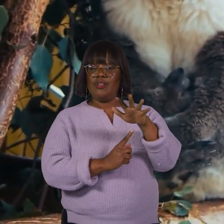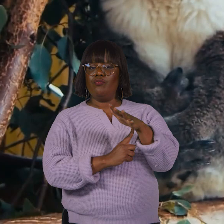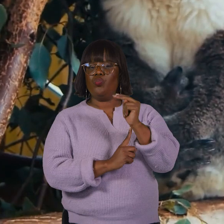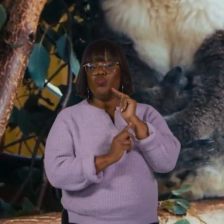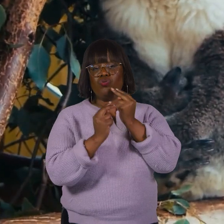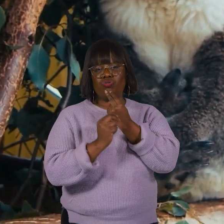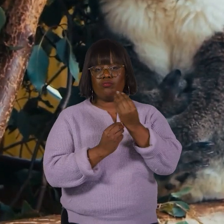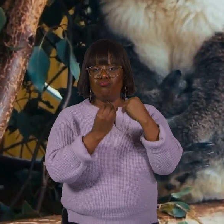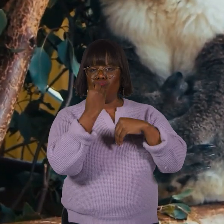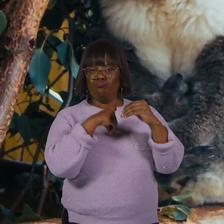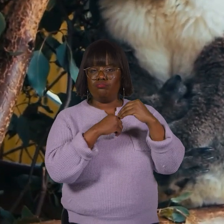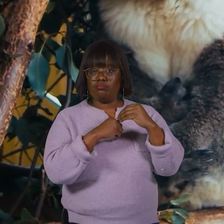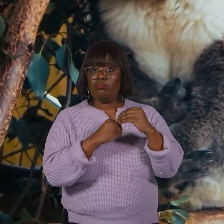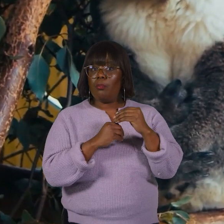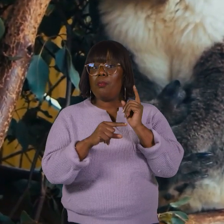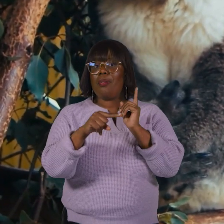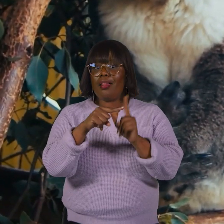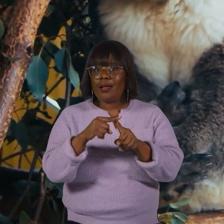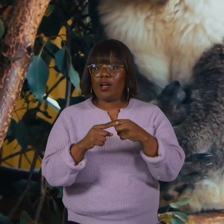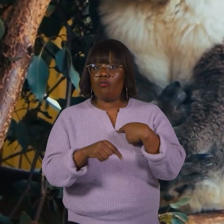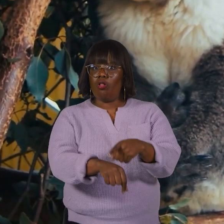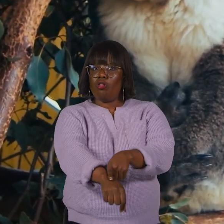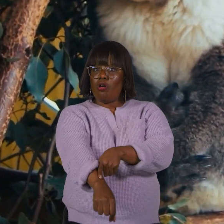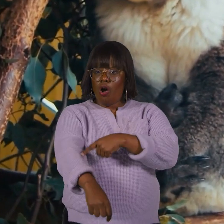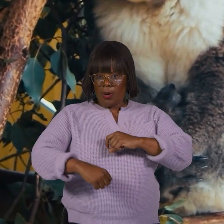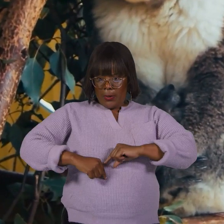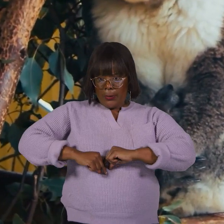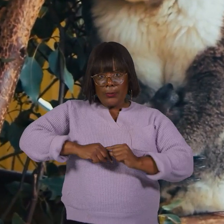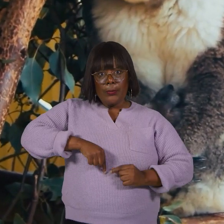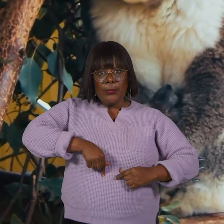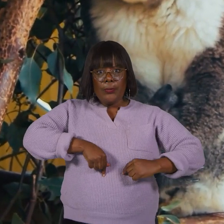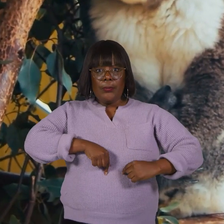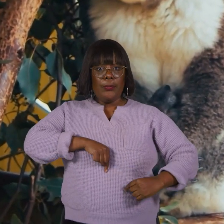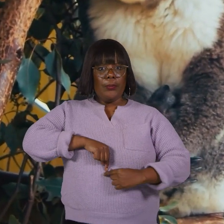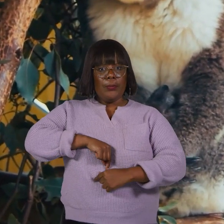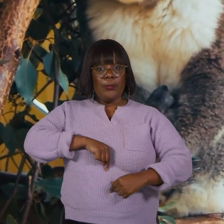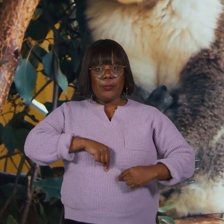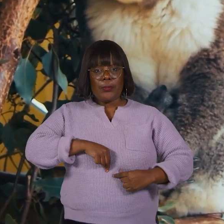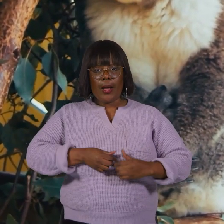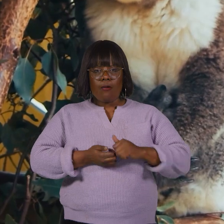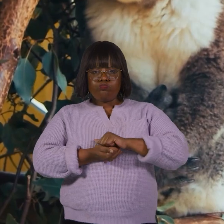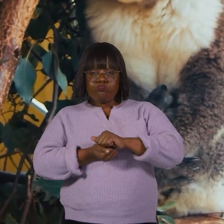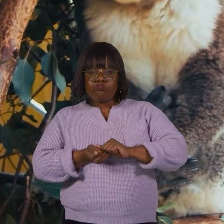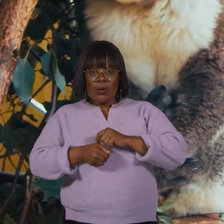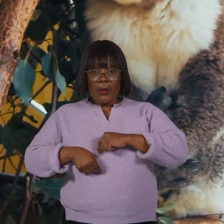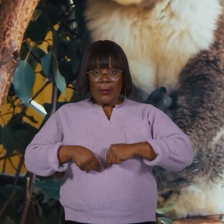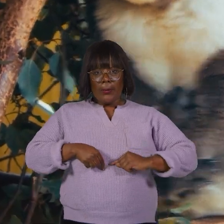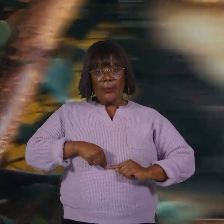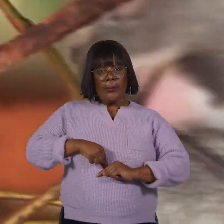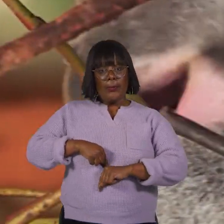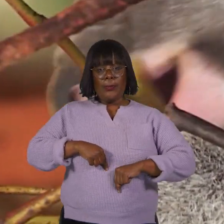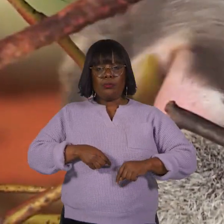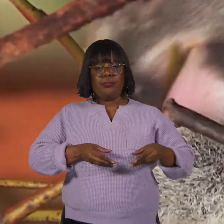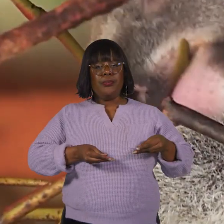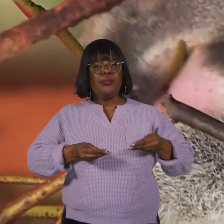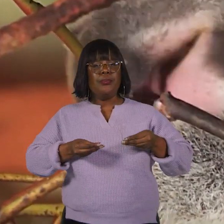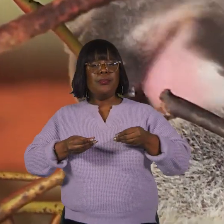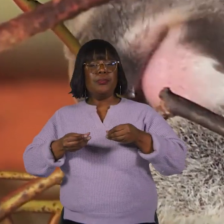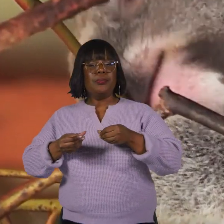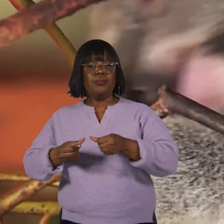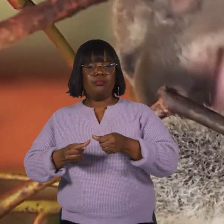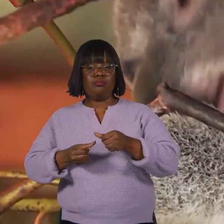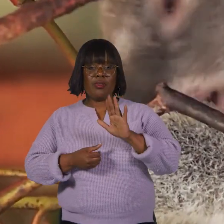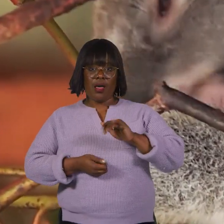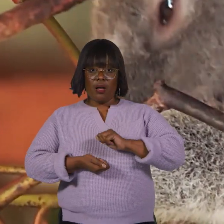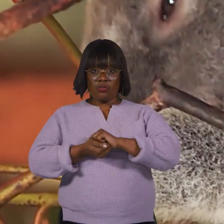In addition, they have a long digestive tract that allows them to digest their fibrous diet efficiently. This unique